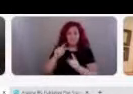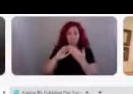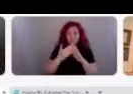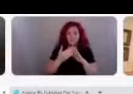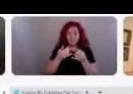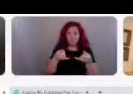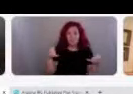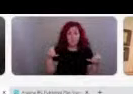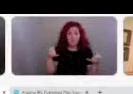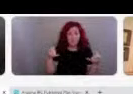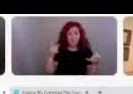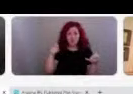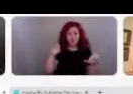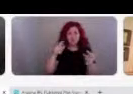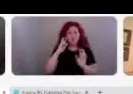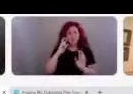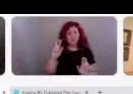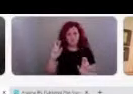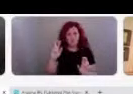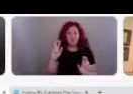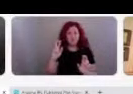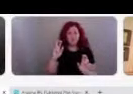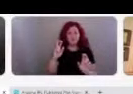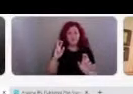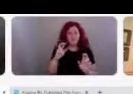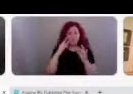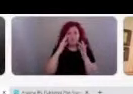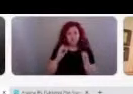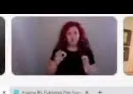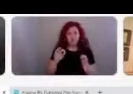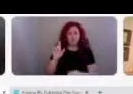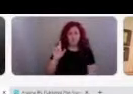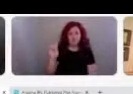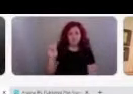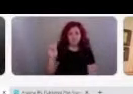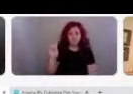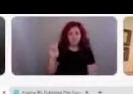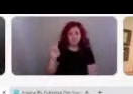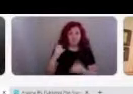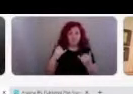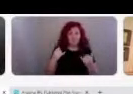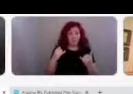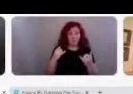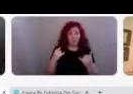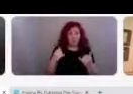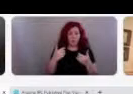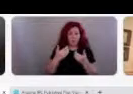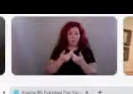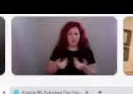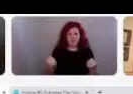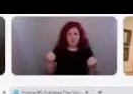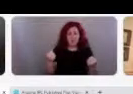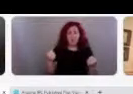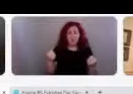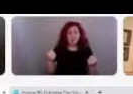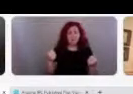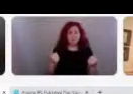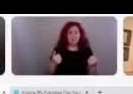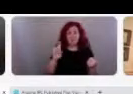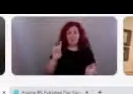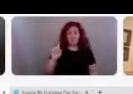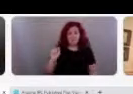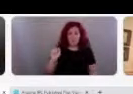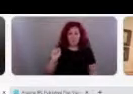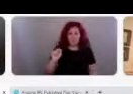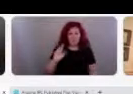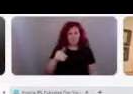boundaries should be respected in determining the legislative districts right now we've been split up into where our downtown